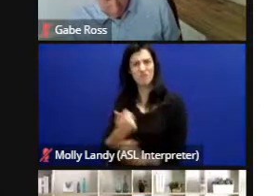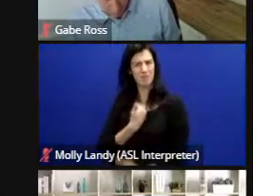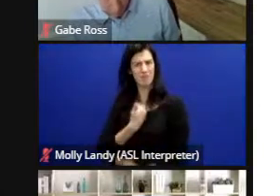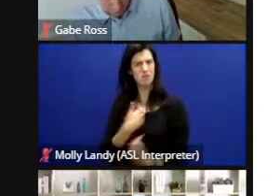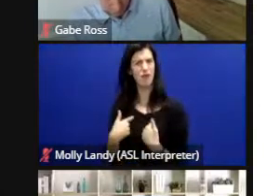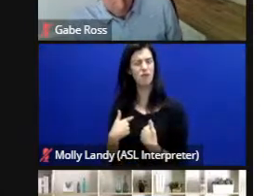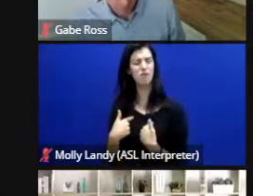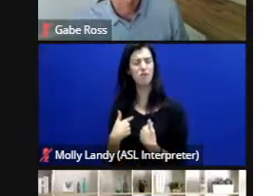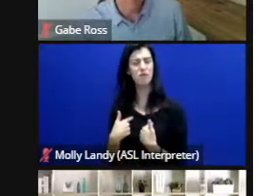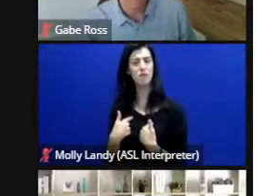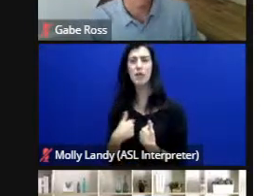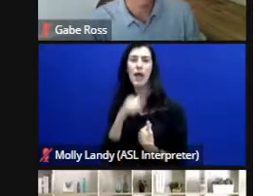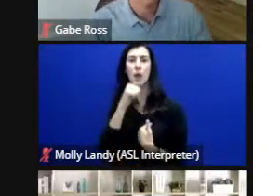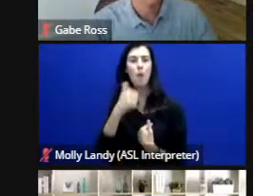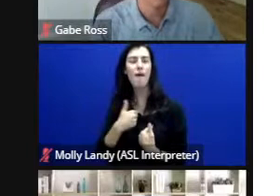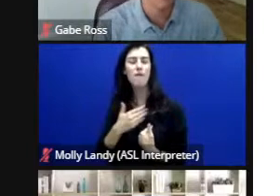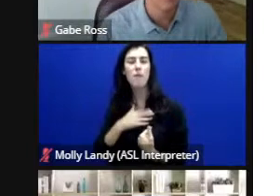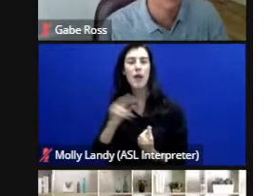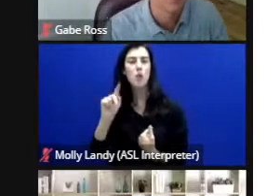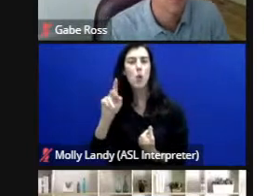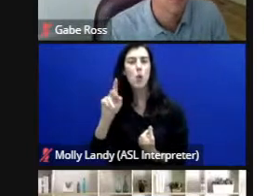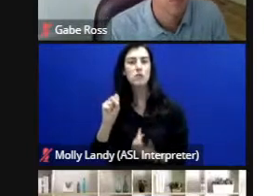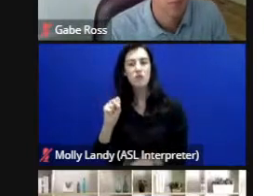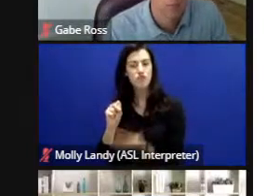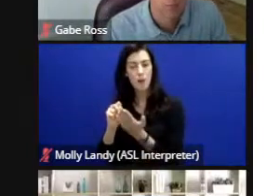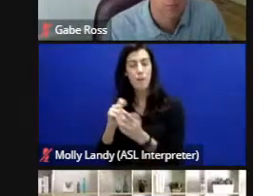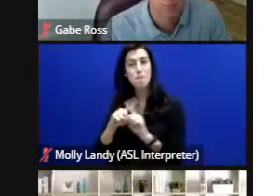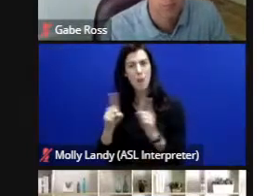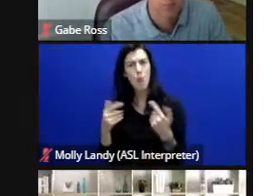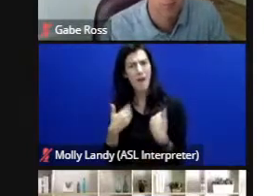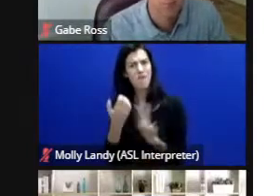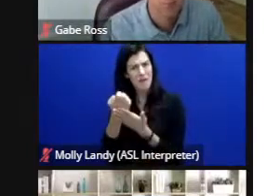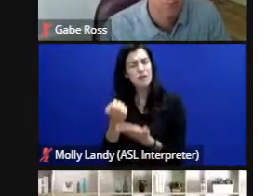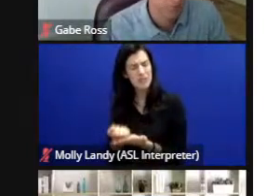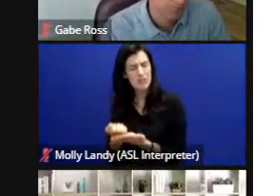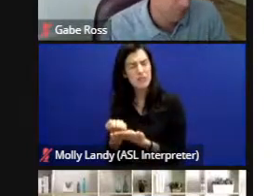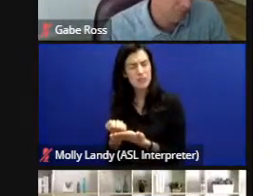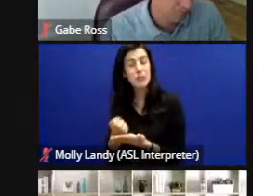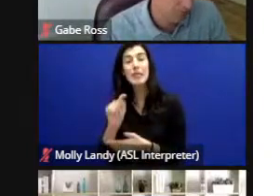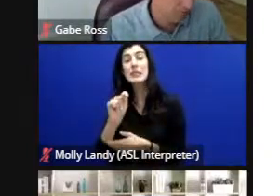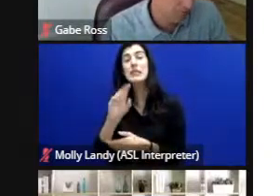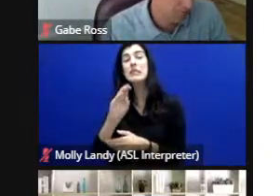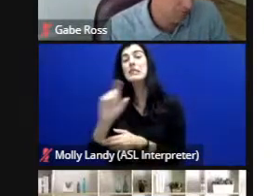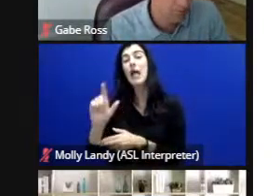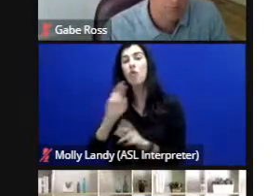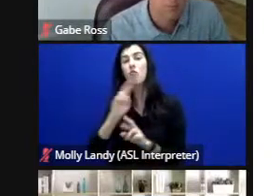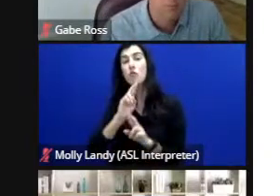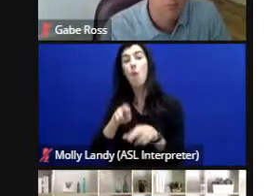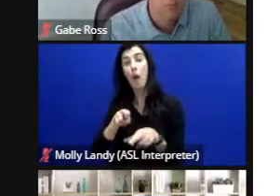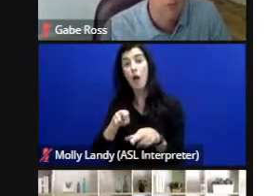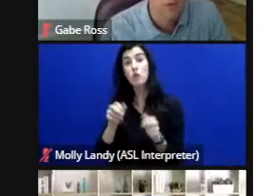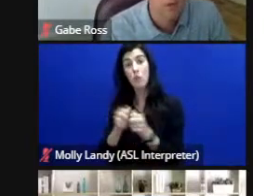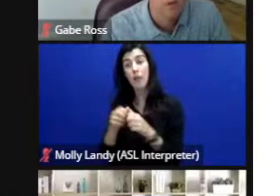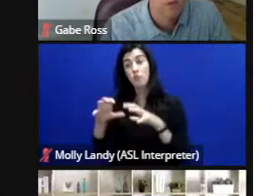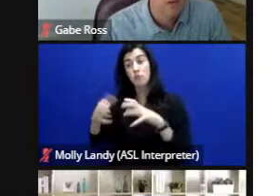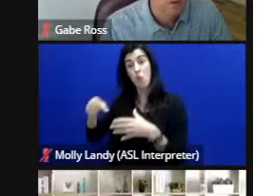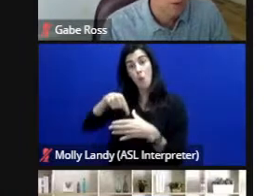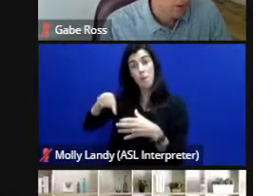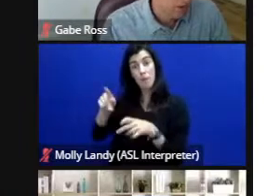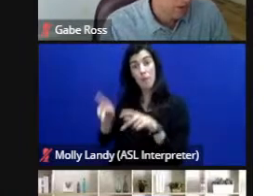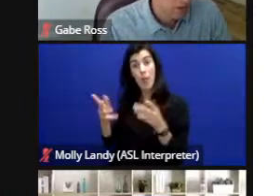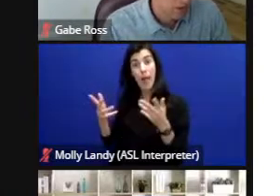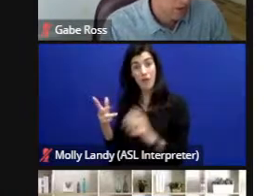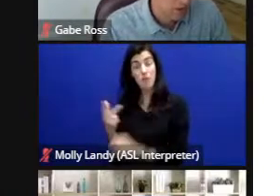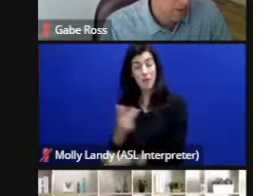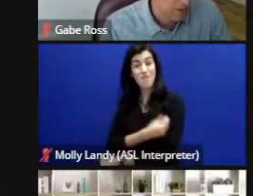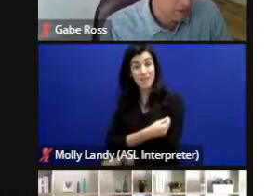tell you that there's evidence that the T cell response among those that are vaccinated is insufficient compared to